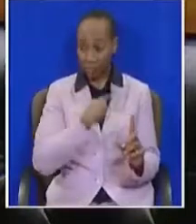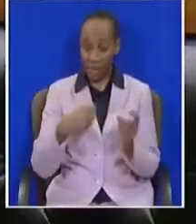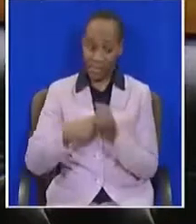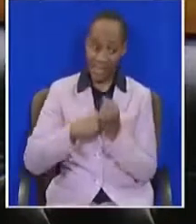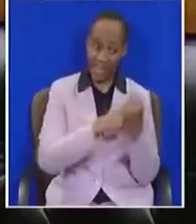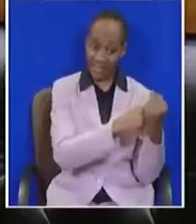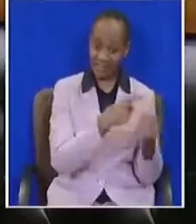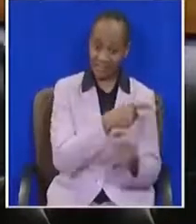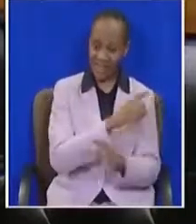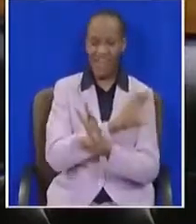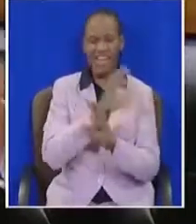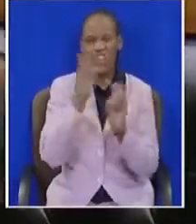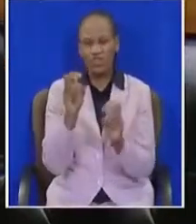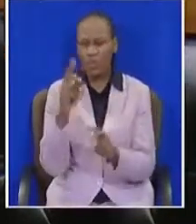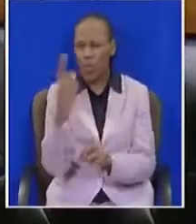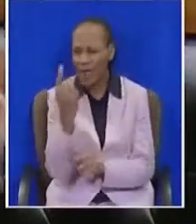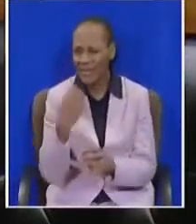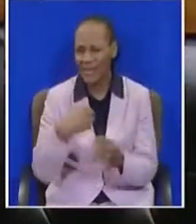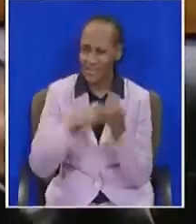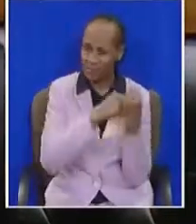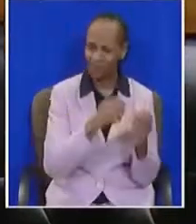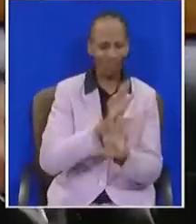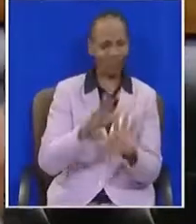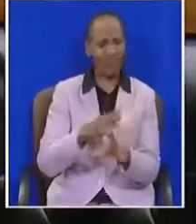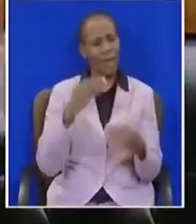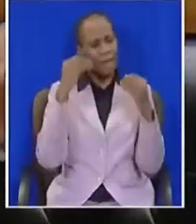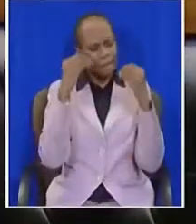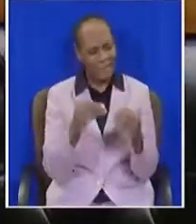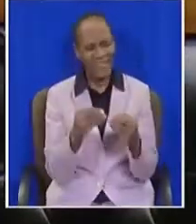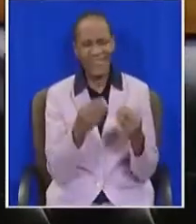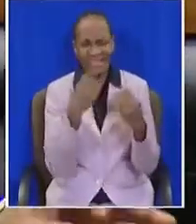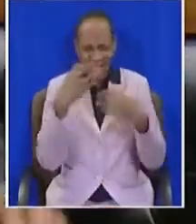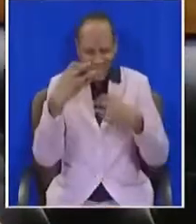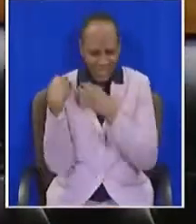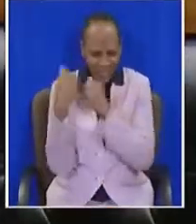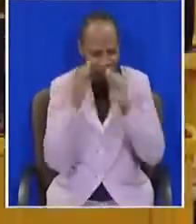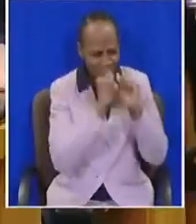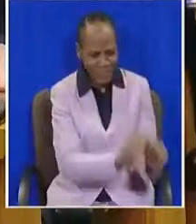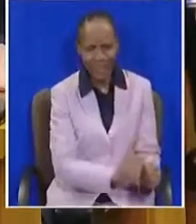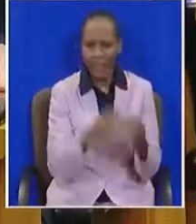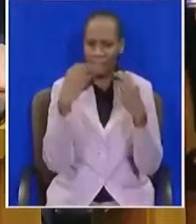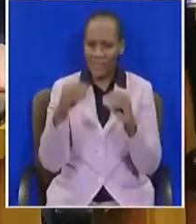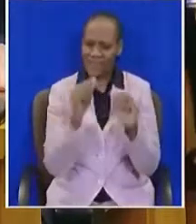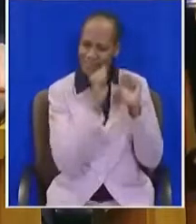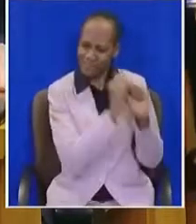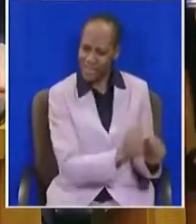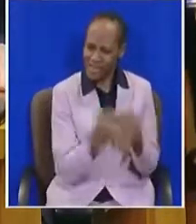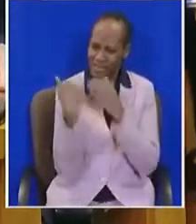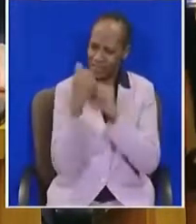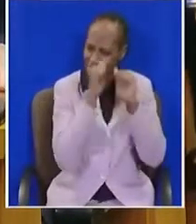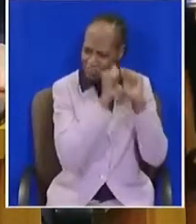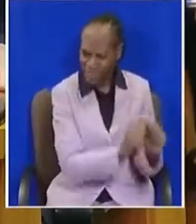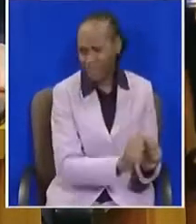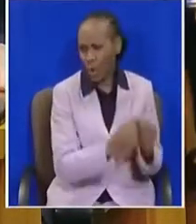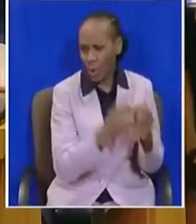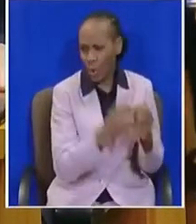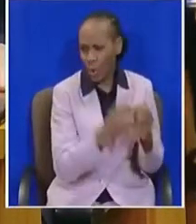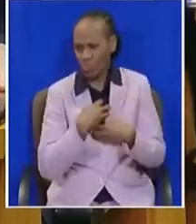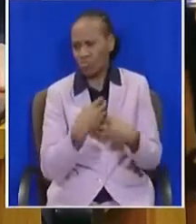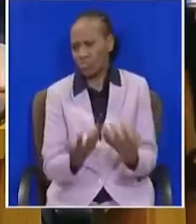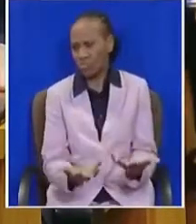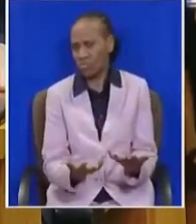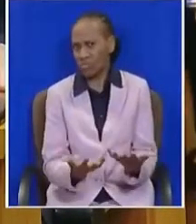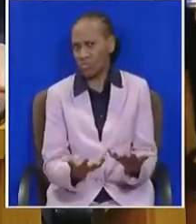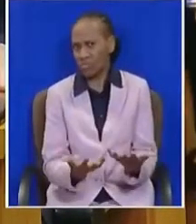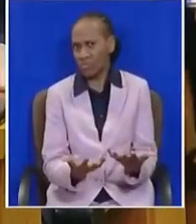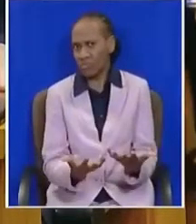a businessman. Whoever he does business with, it is his own business. It is his own business.